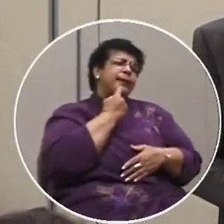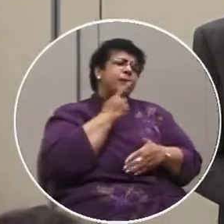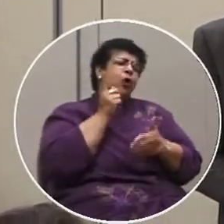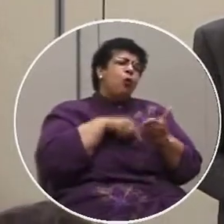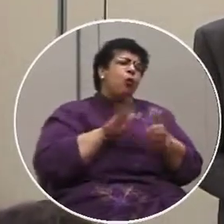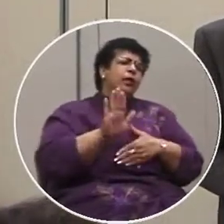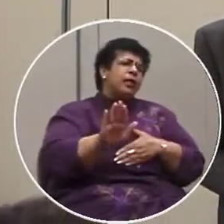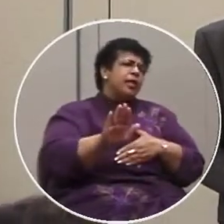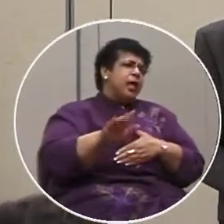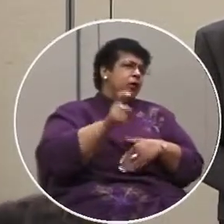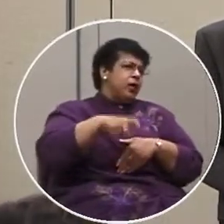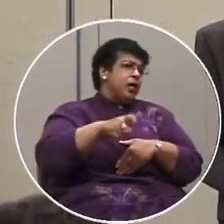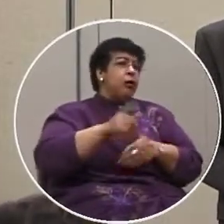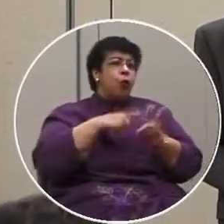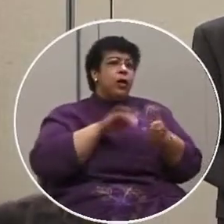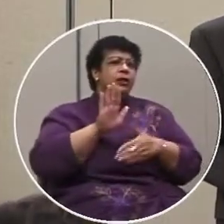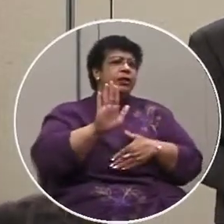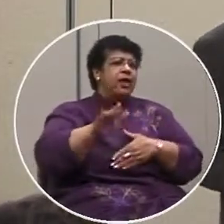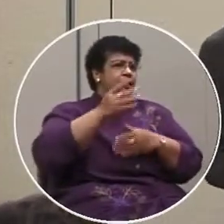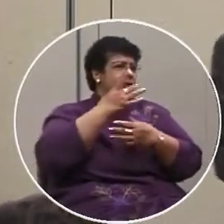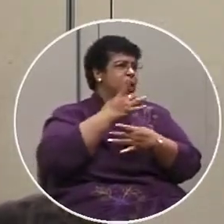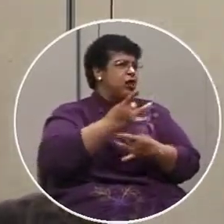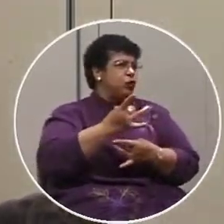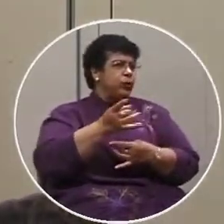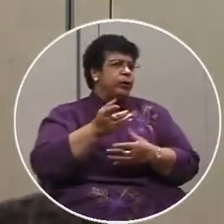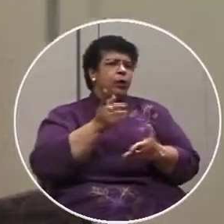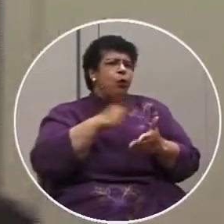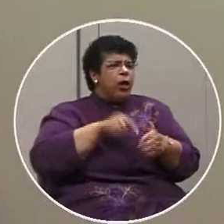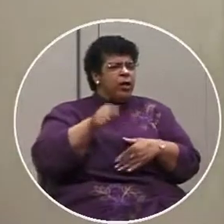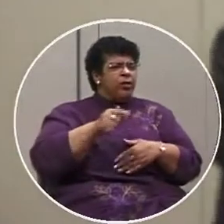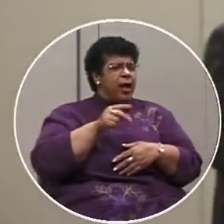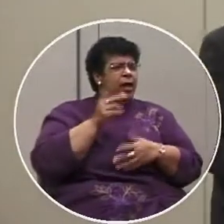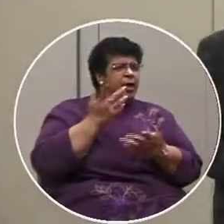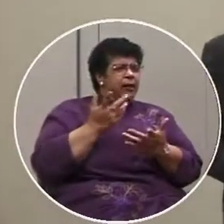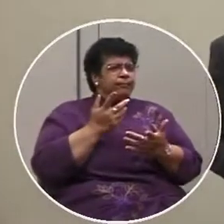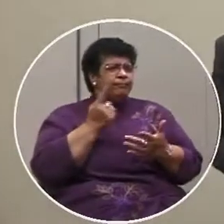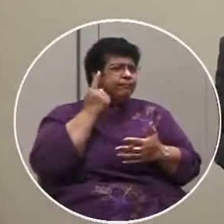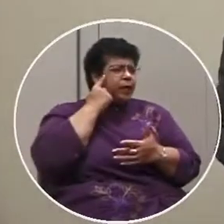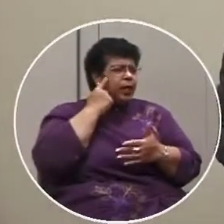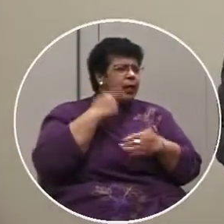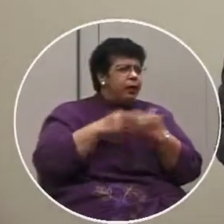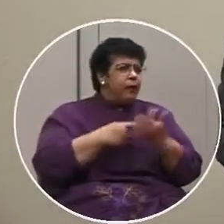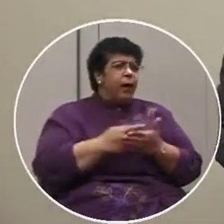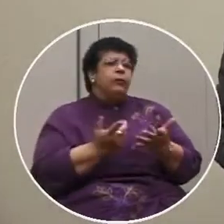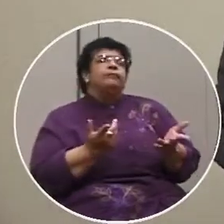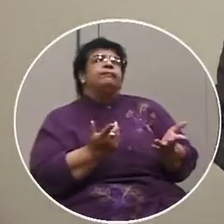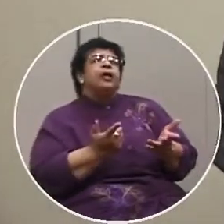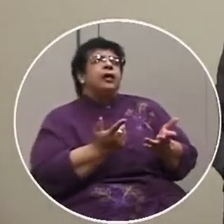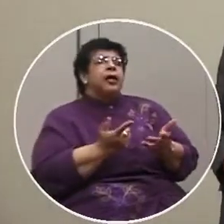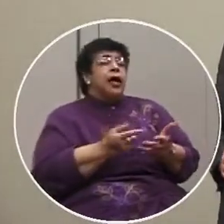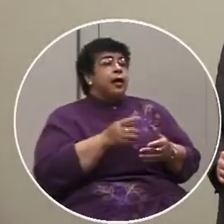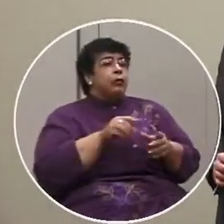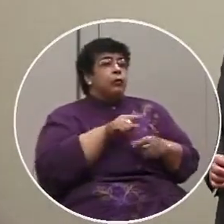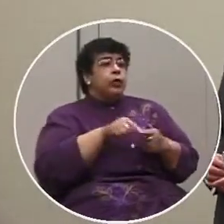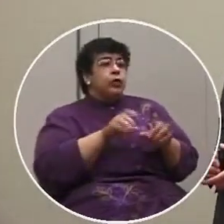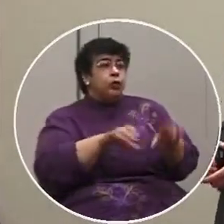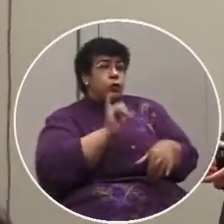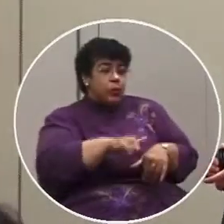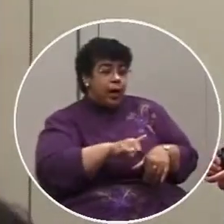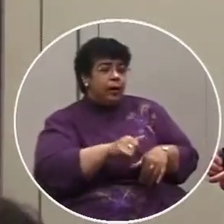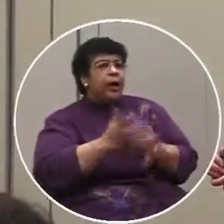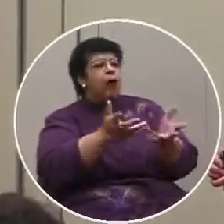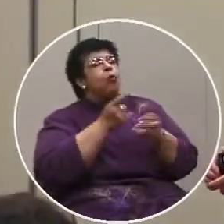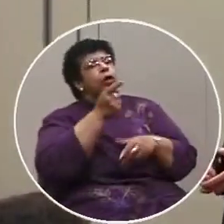their interest here? What are they looking for? And in doing that, I want you to think of your